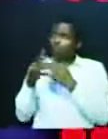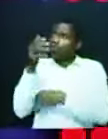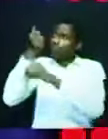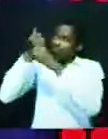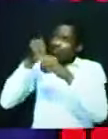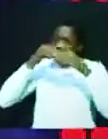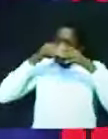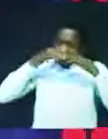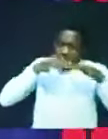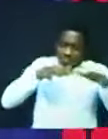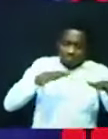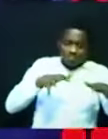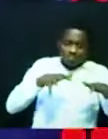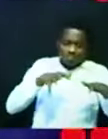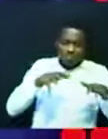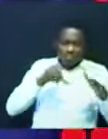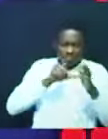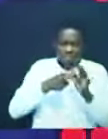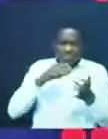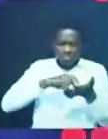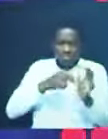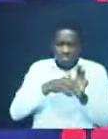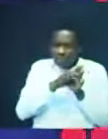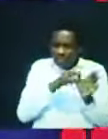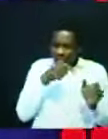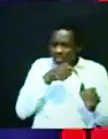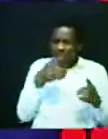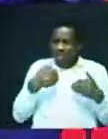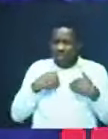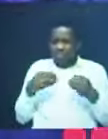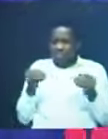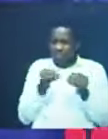the kind of wisdom that is in it?